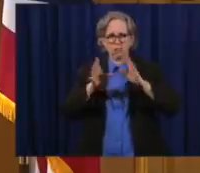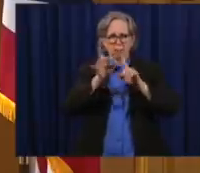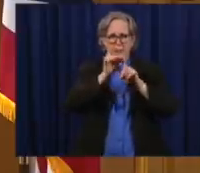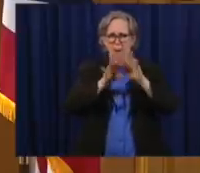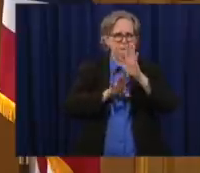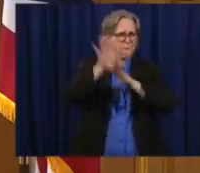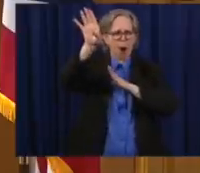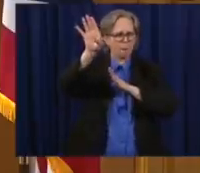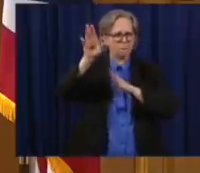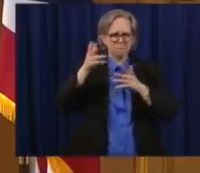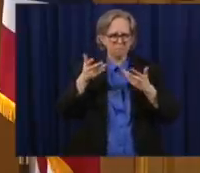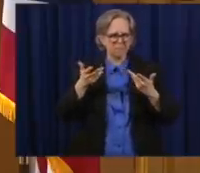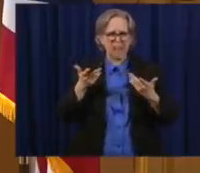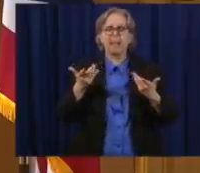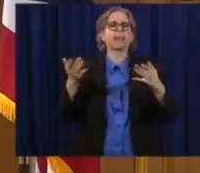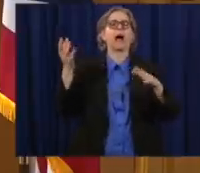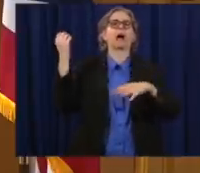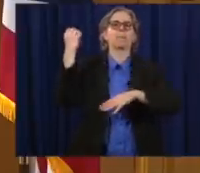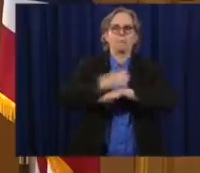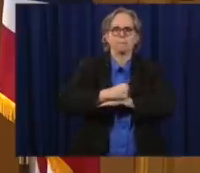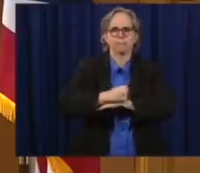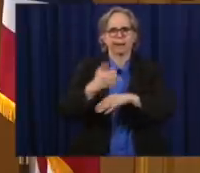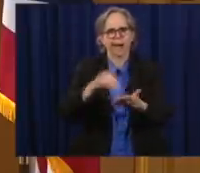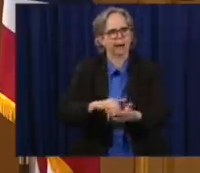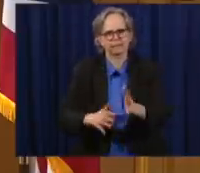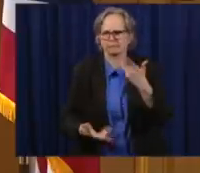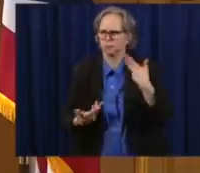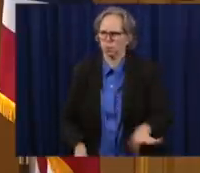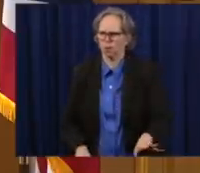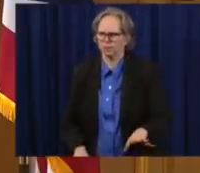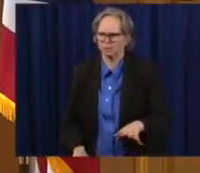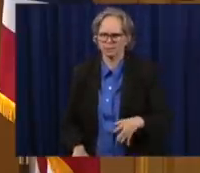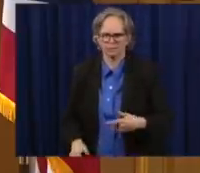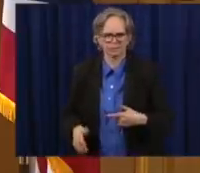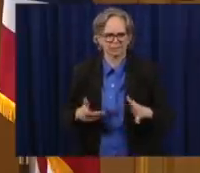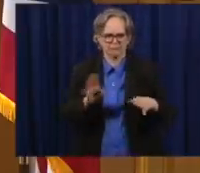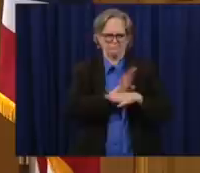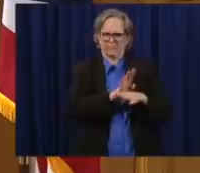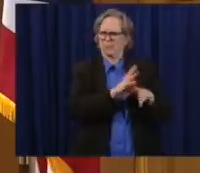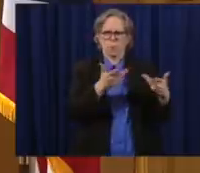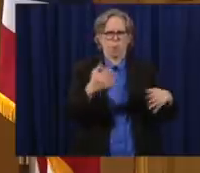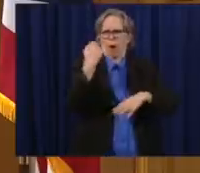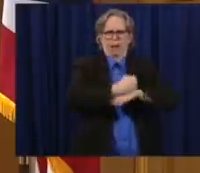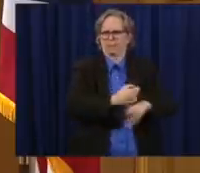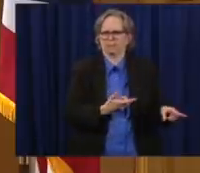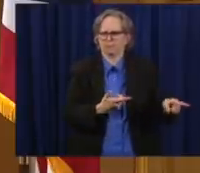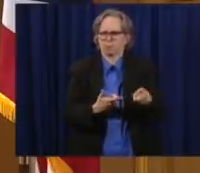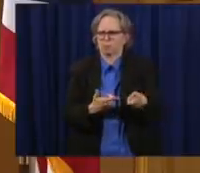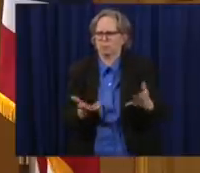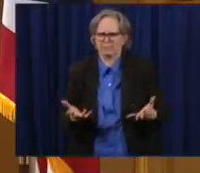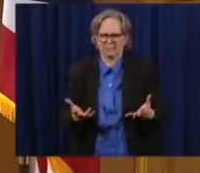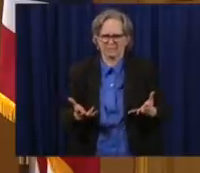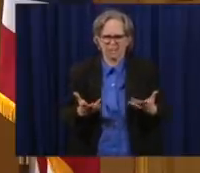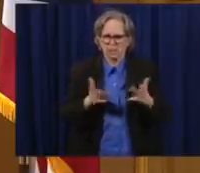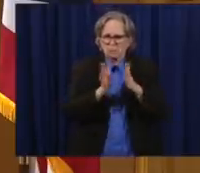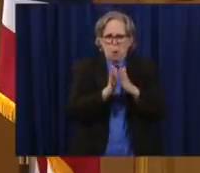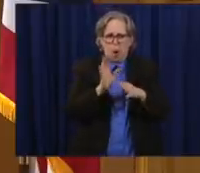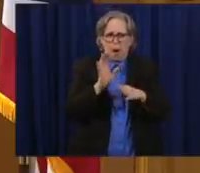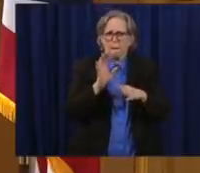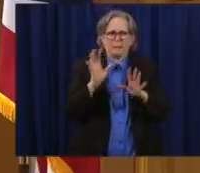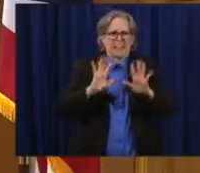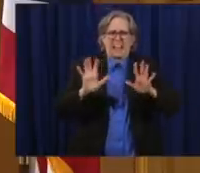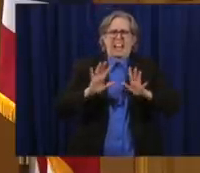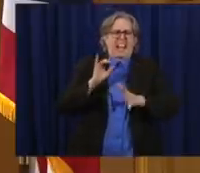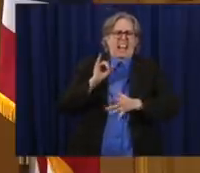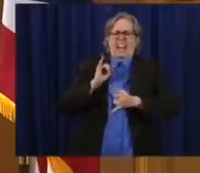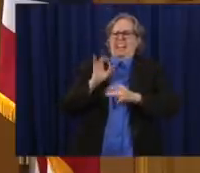have to pull back. I don't think business wants to see that. I mean, I've been told directly by small business that's the last thing that we want. Once we